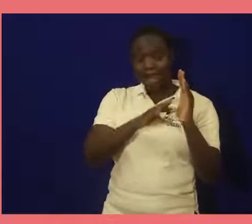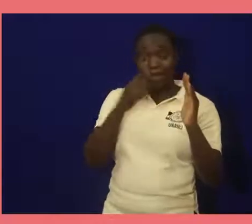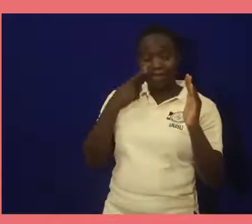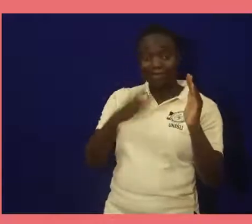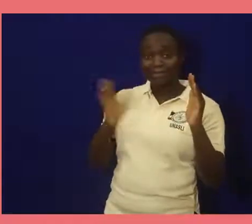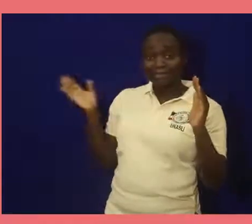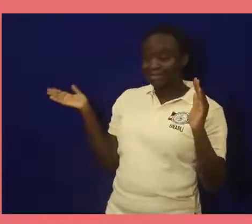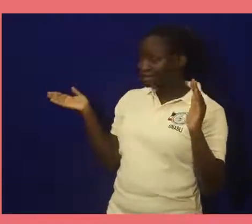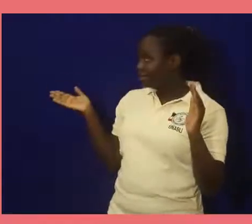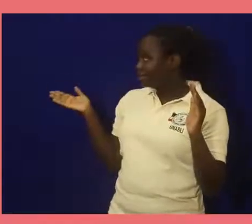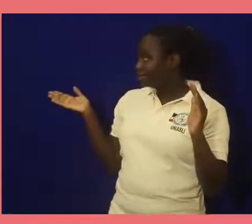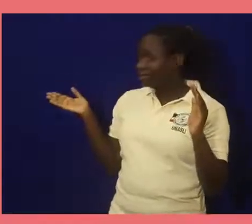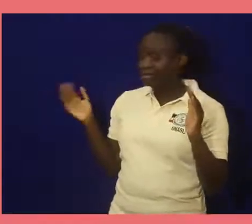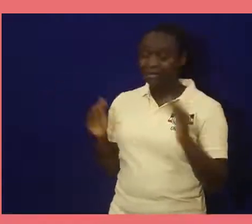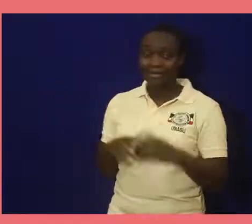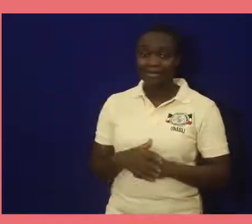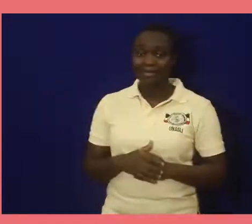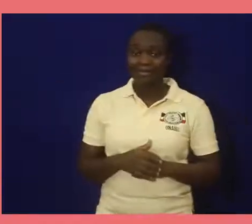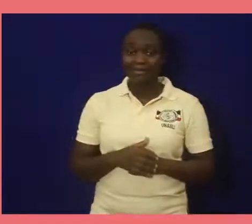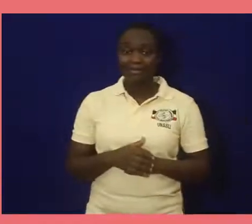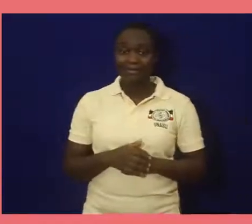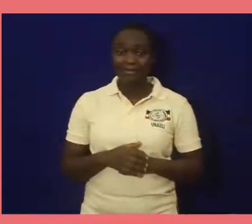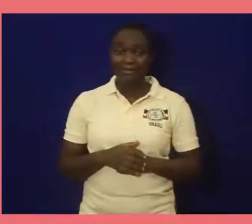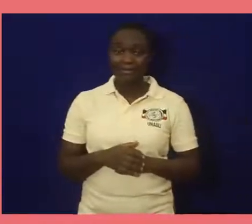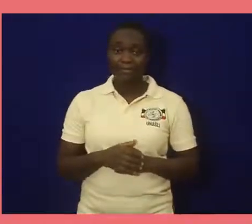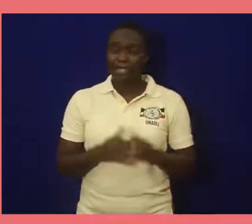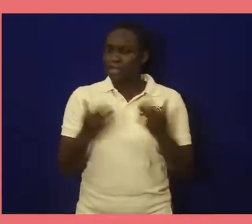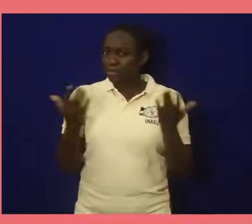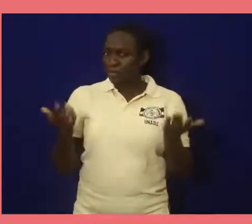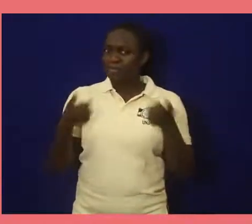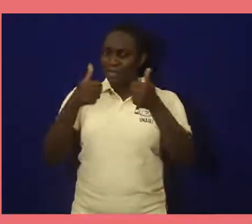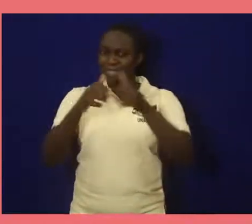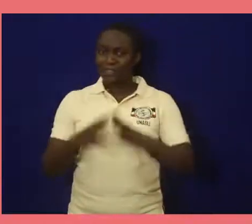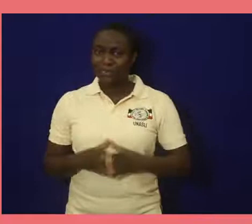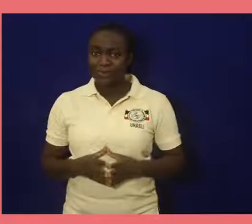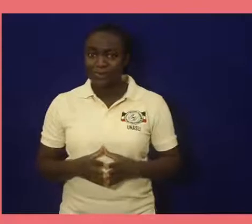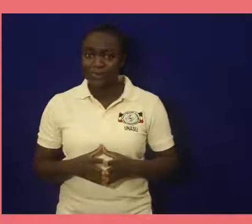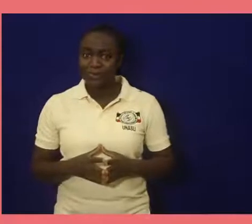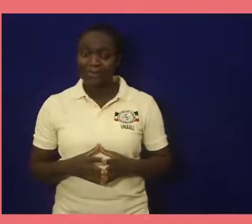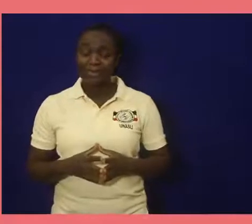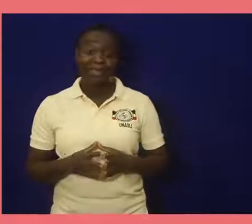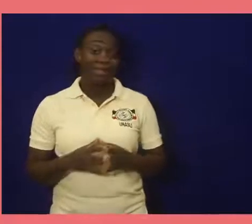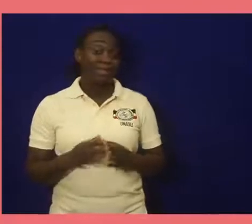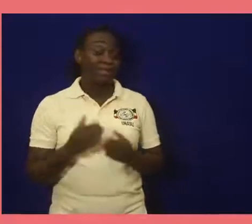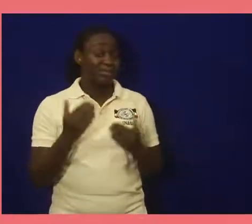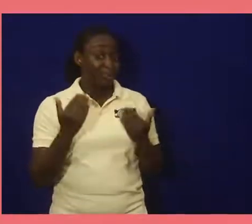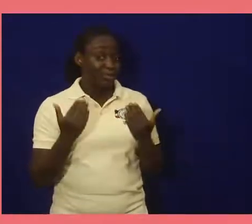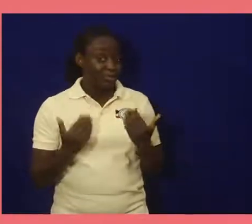So good.